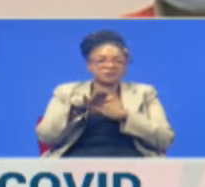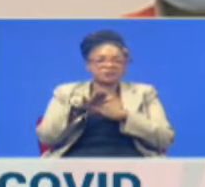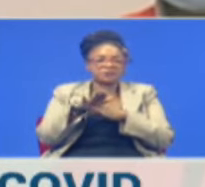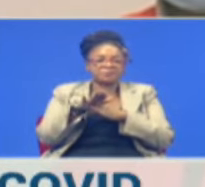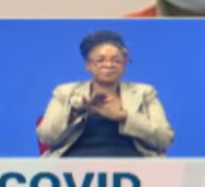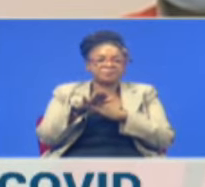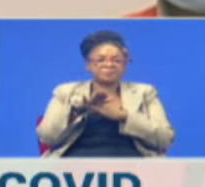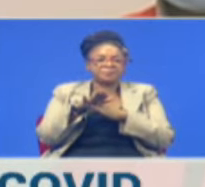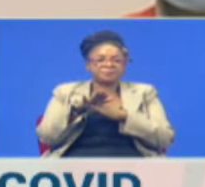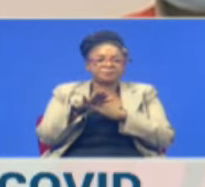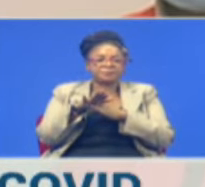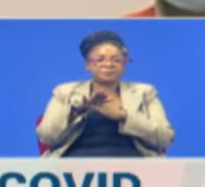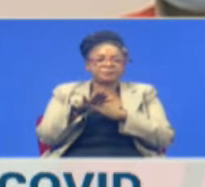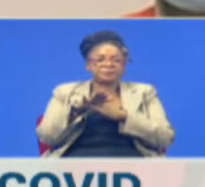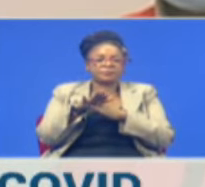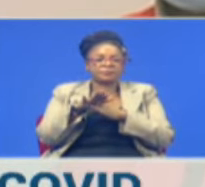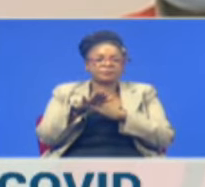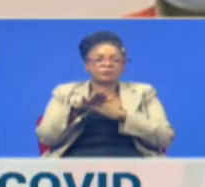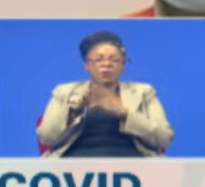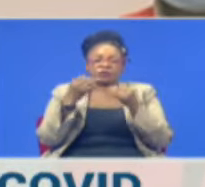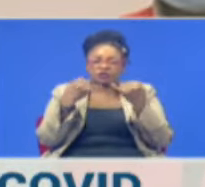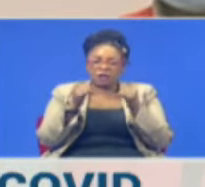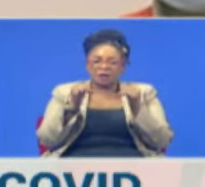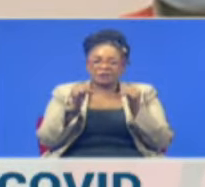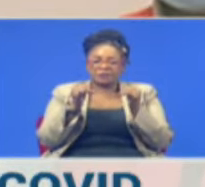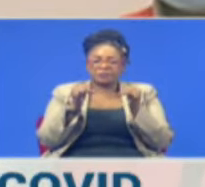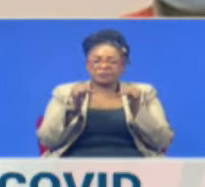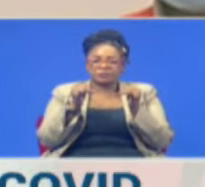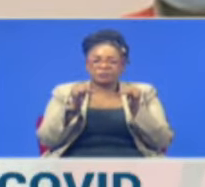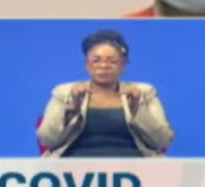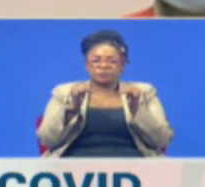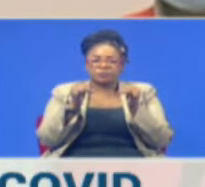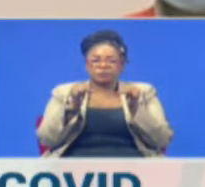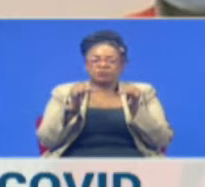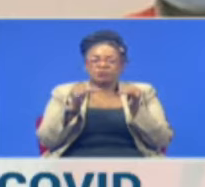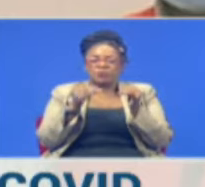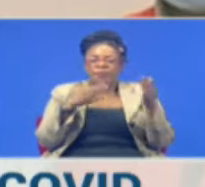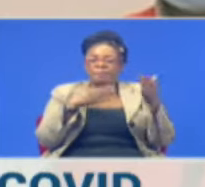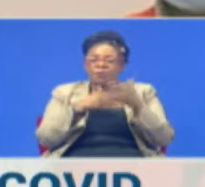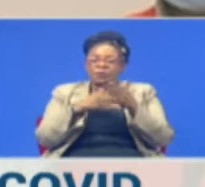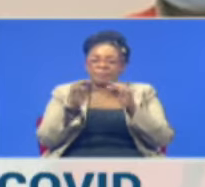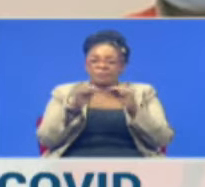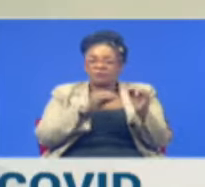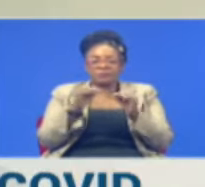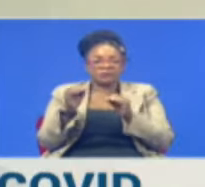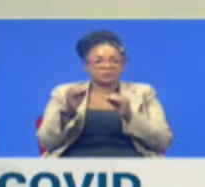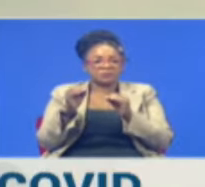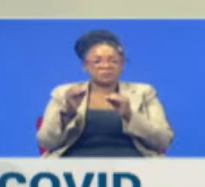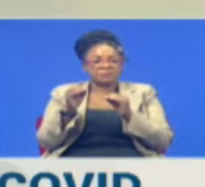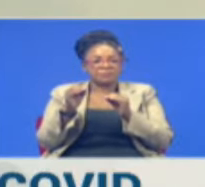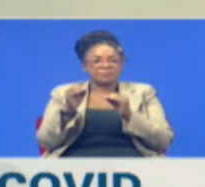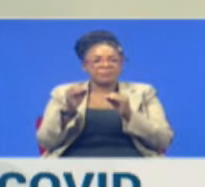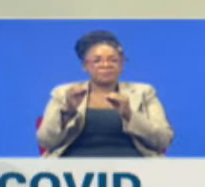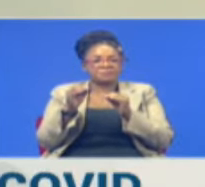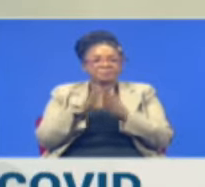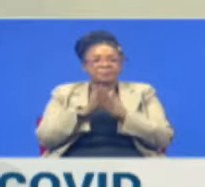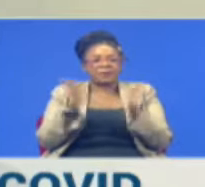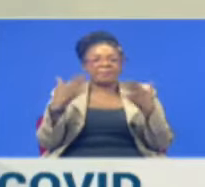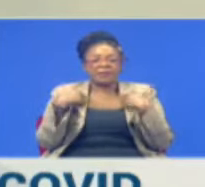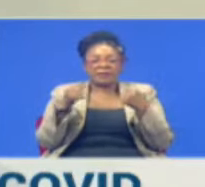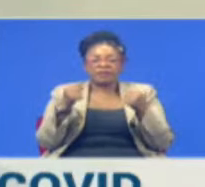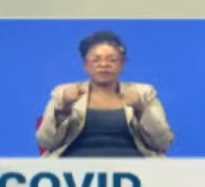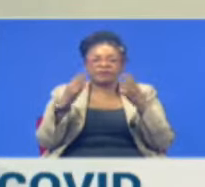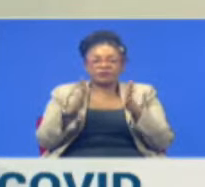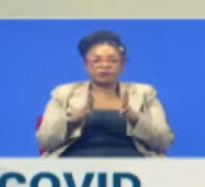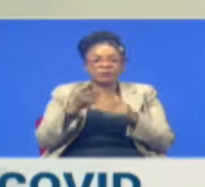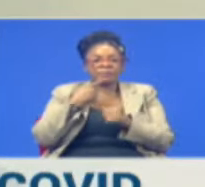you know, or looking at cessation of movement to be re-implemented. Public health officials say that